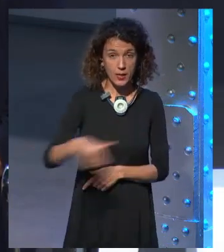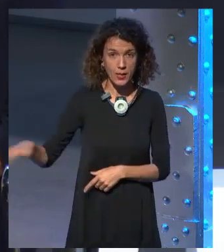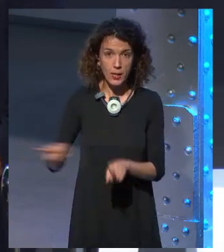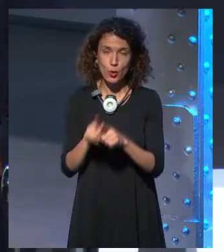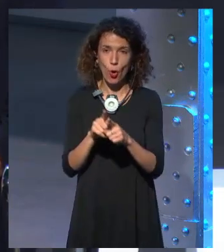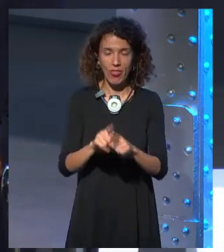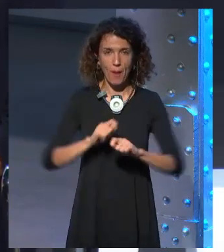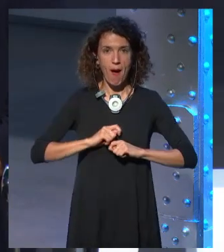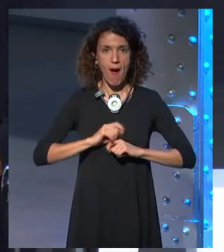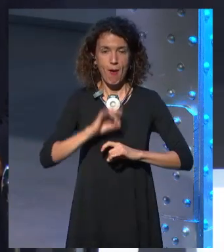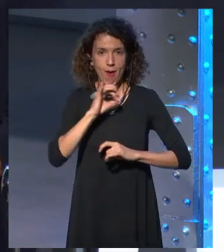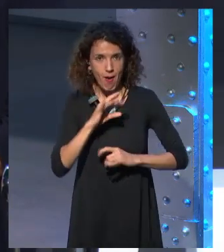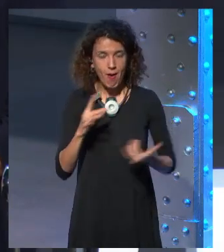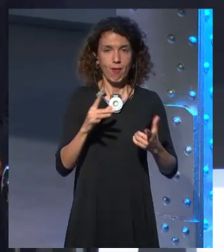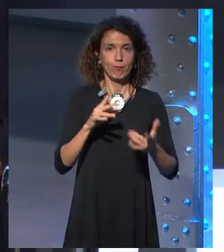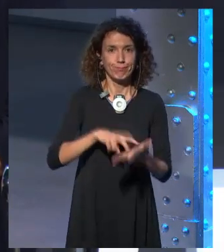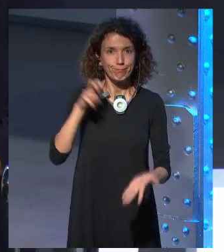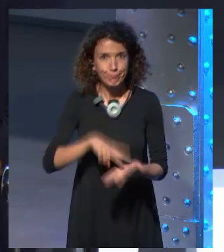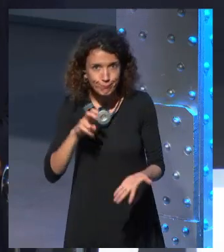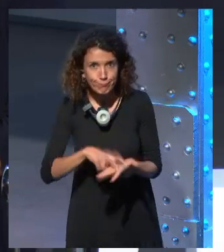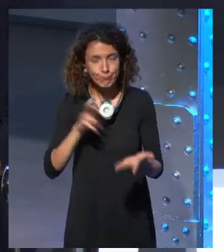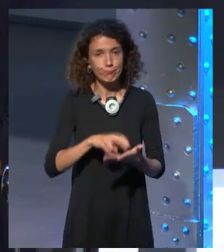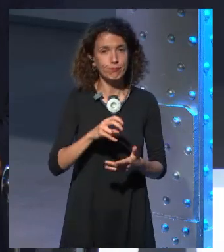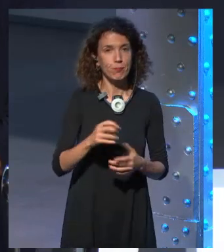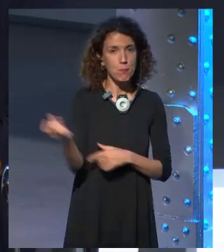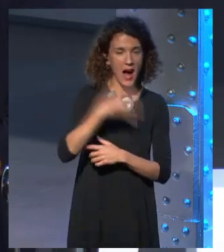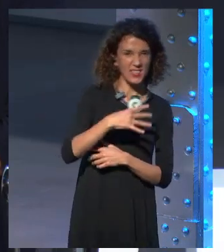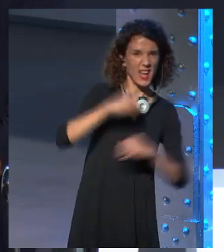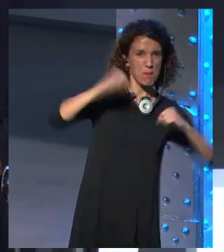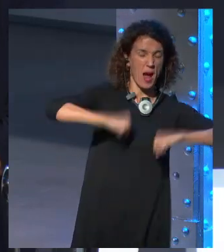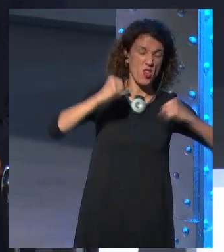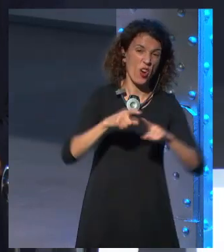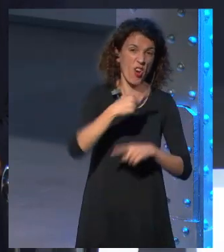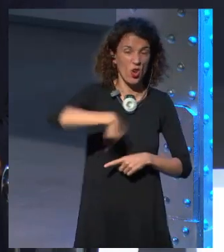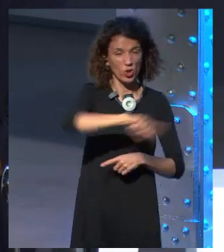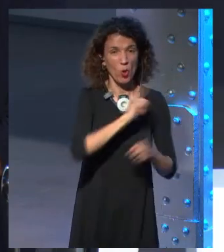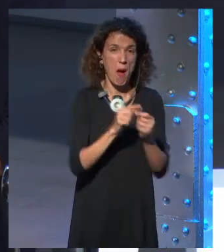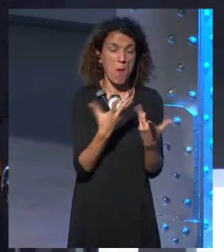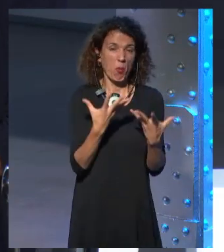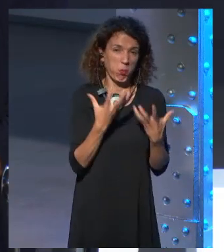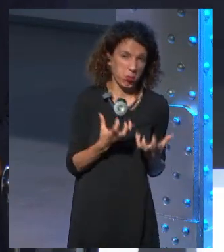that children become enthusiastic much sooner than adults.